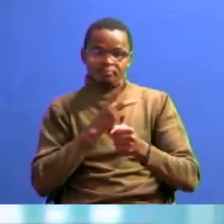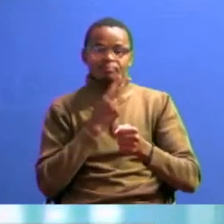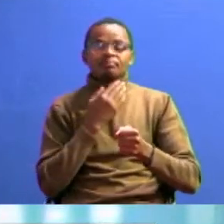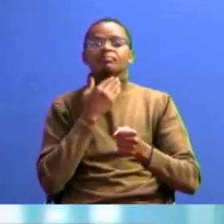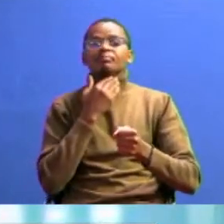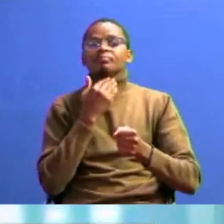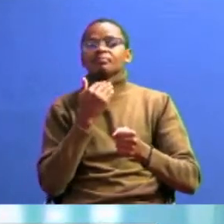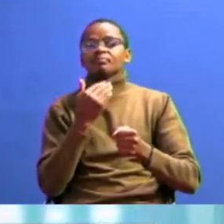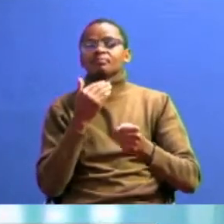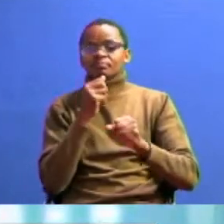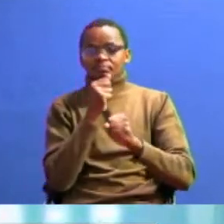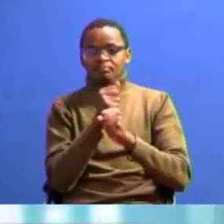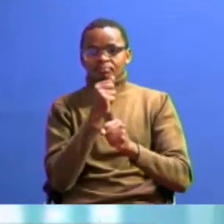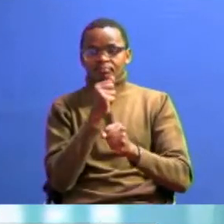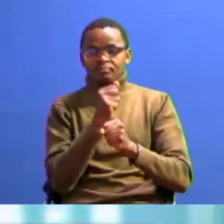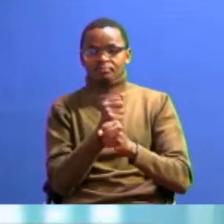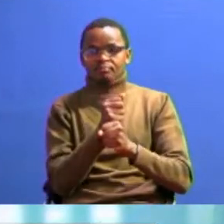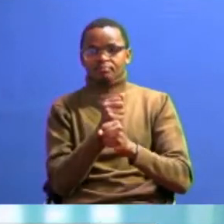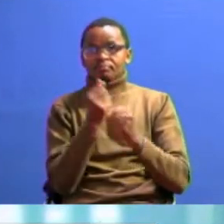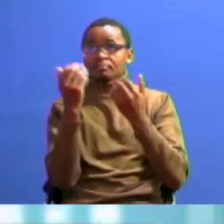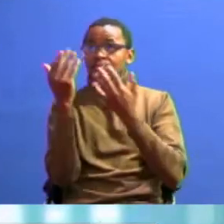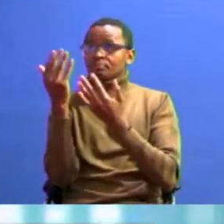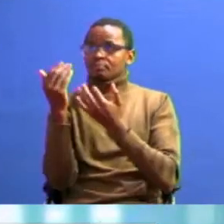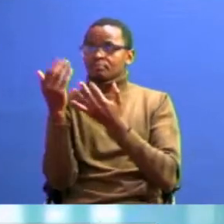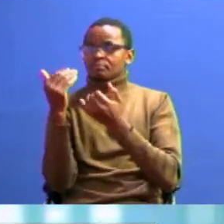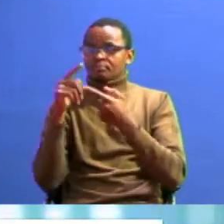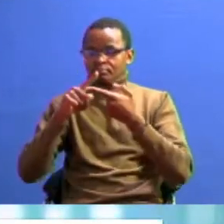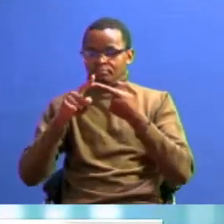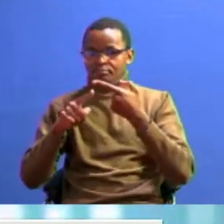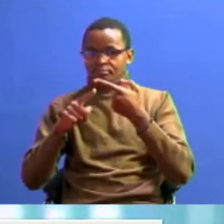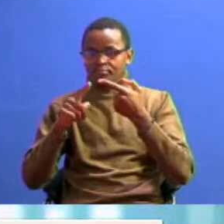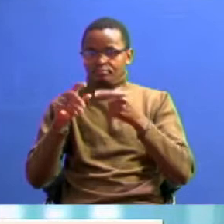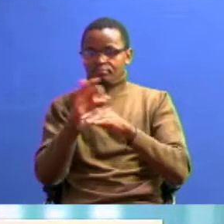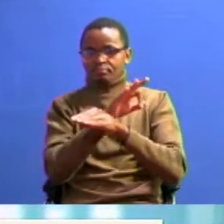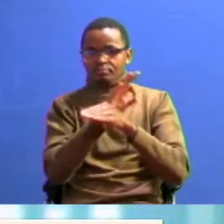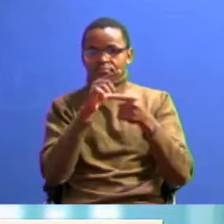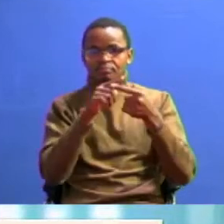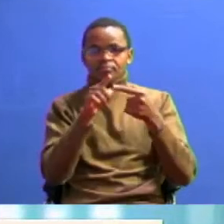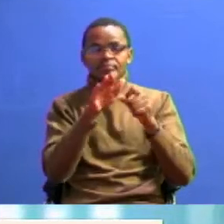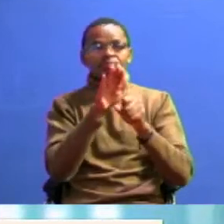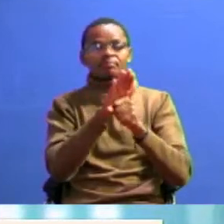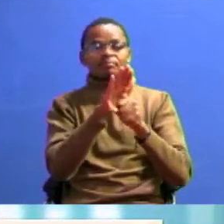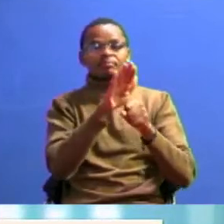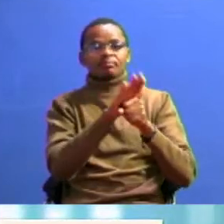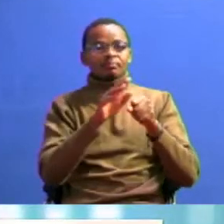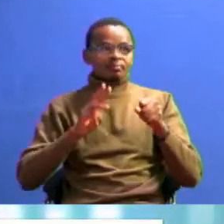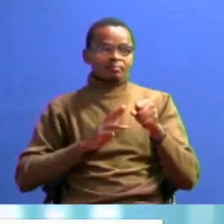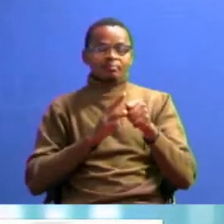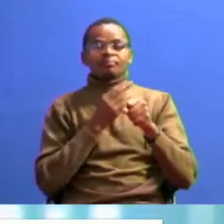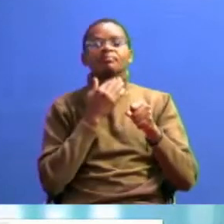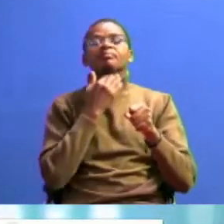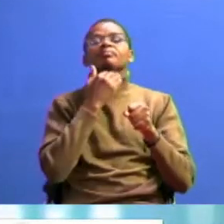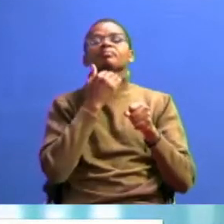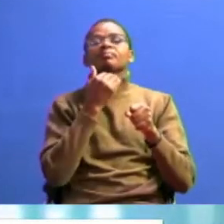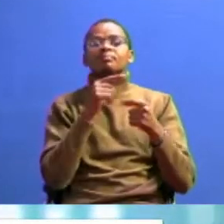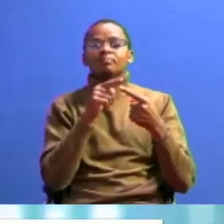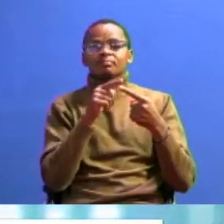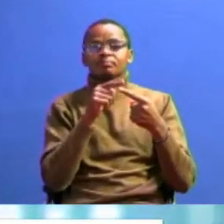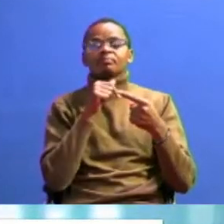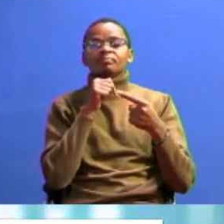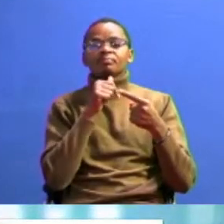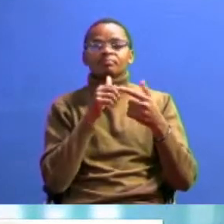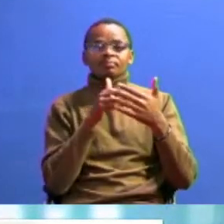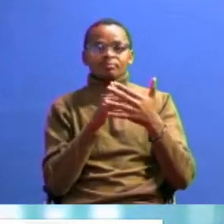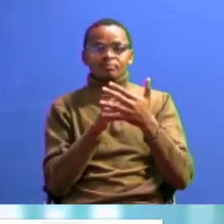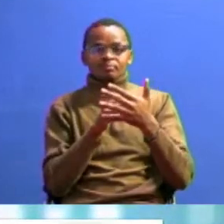intend to make this hopefully an annual event, but much more than that, we are intending not to stop